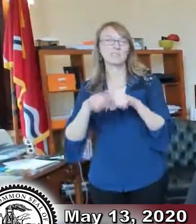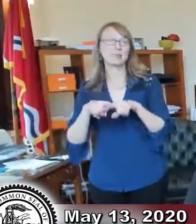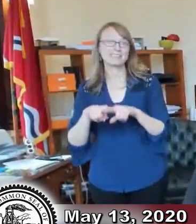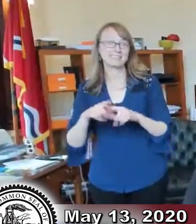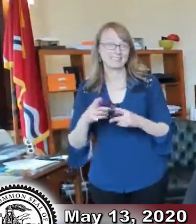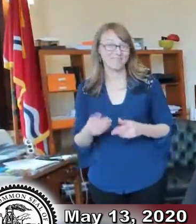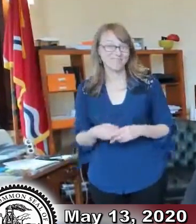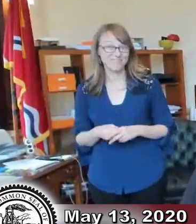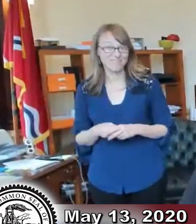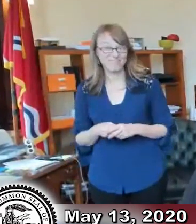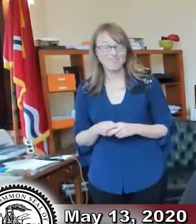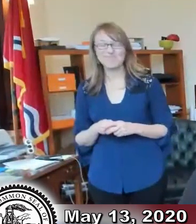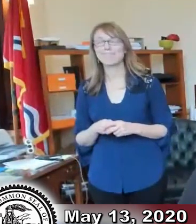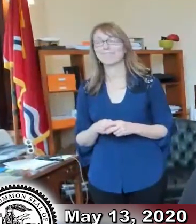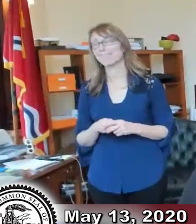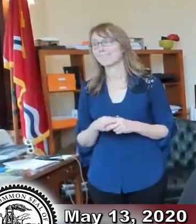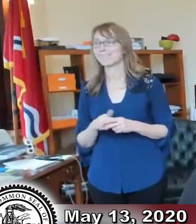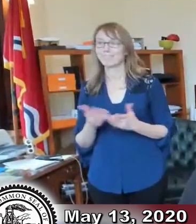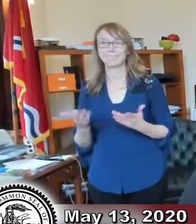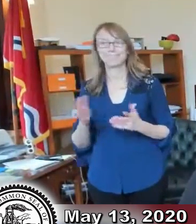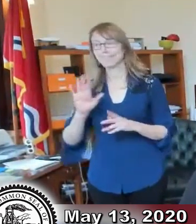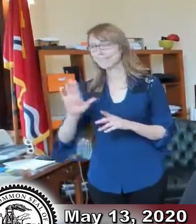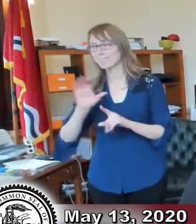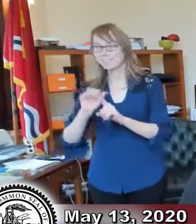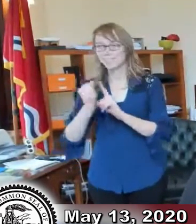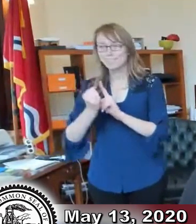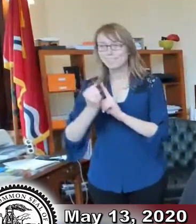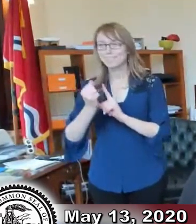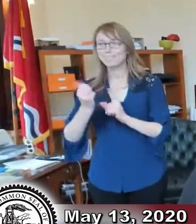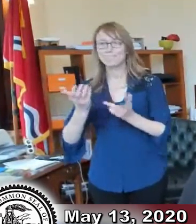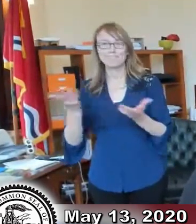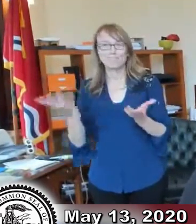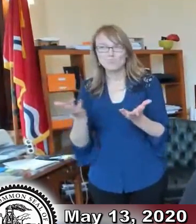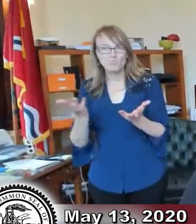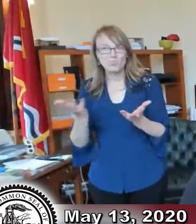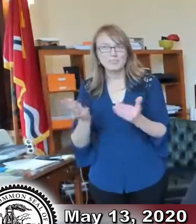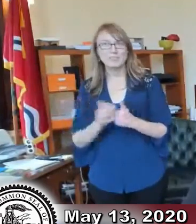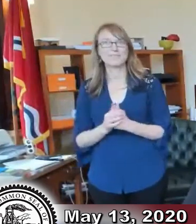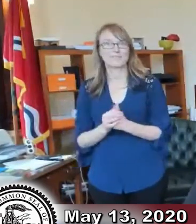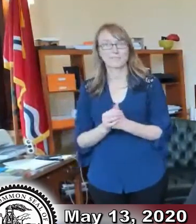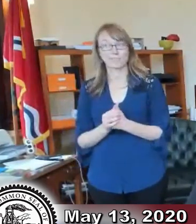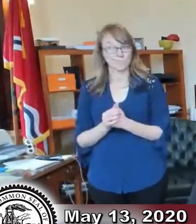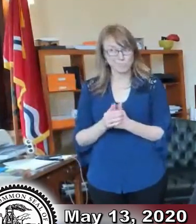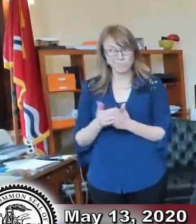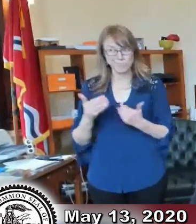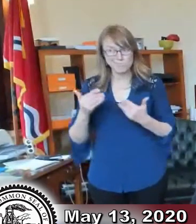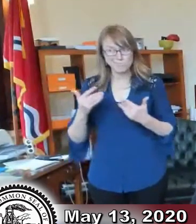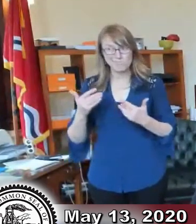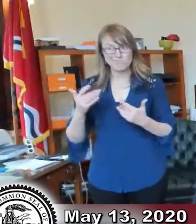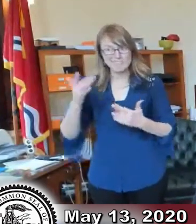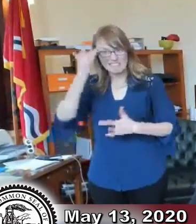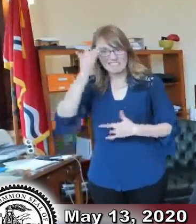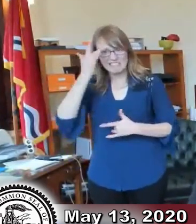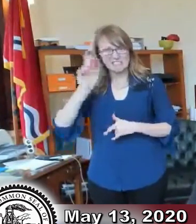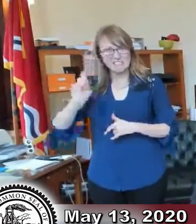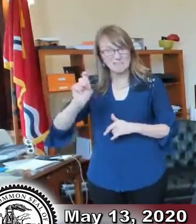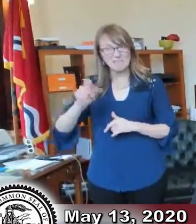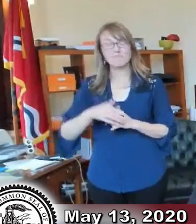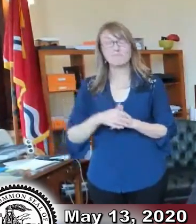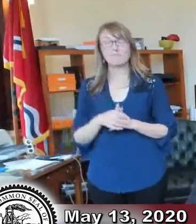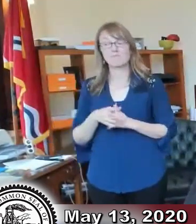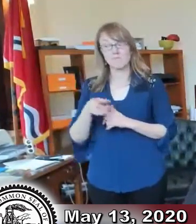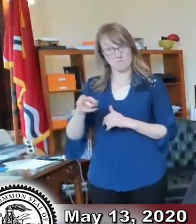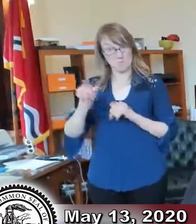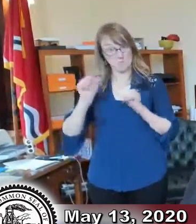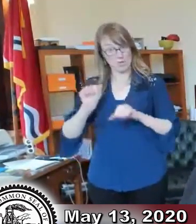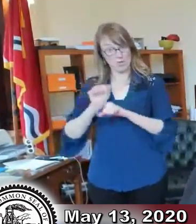honestly. It depends on underlying health conditions, whether or not you might be able to do a job where you don't interface